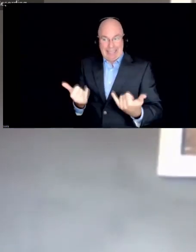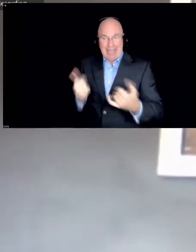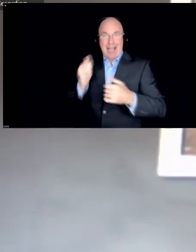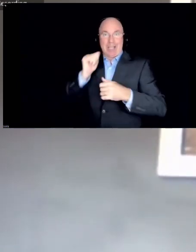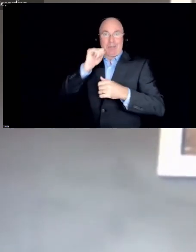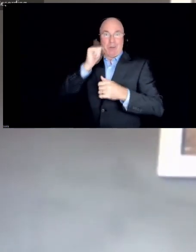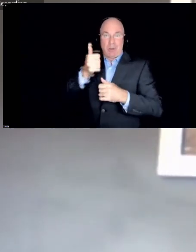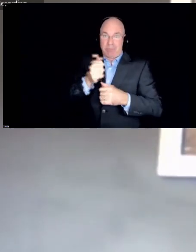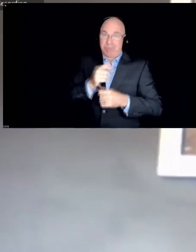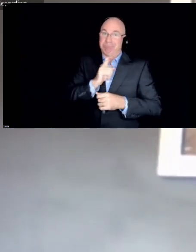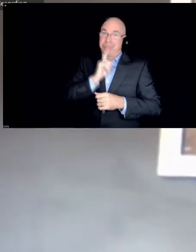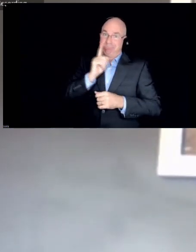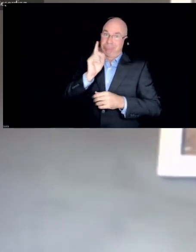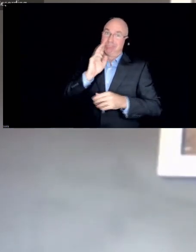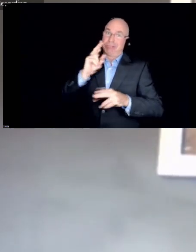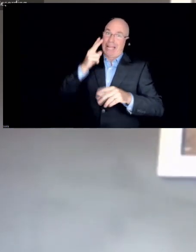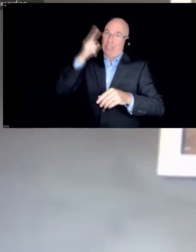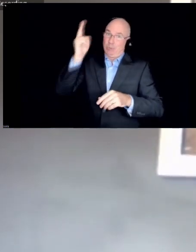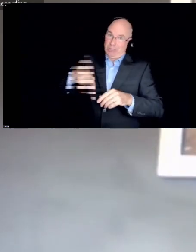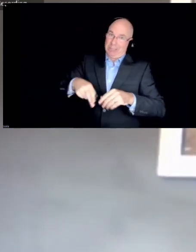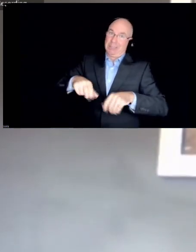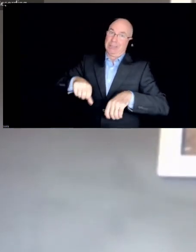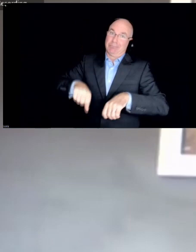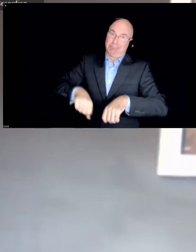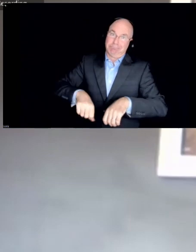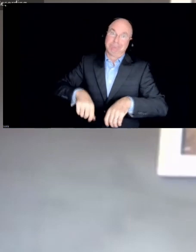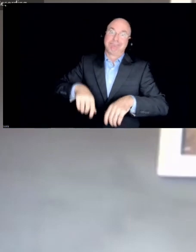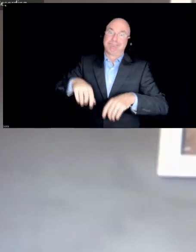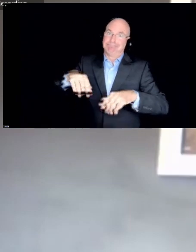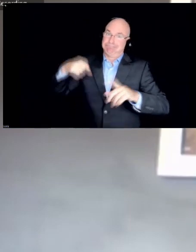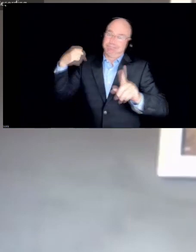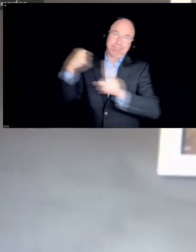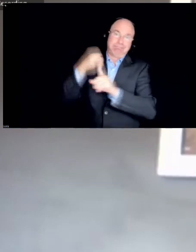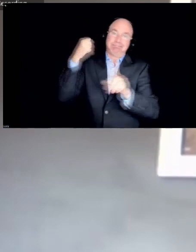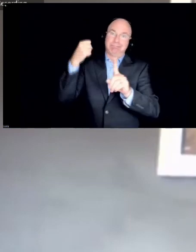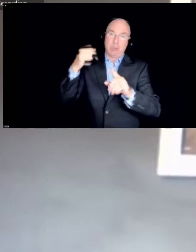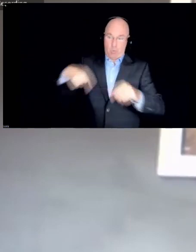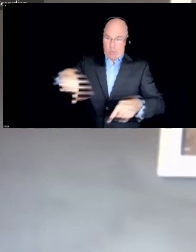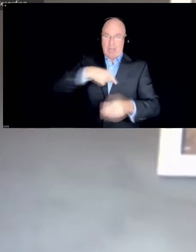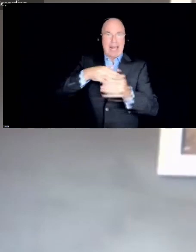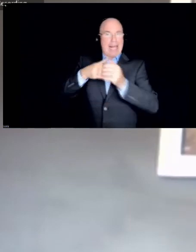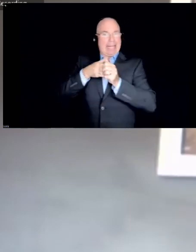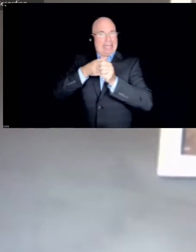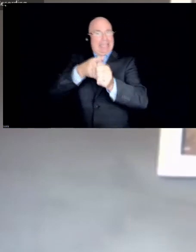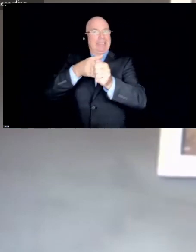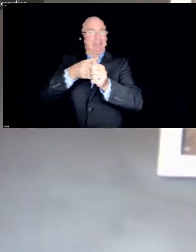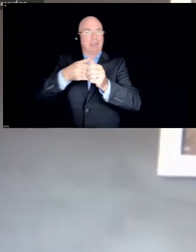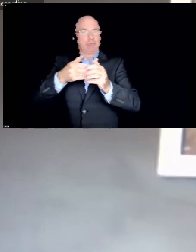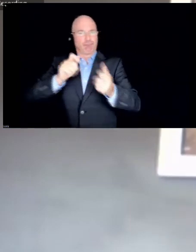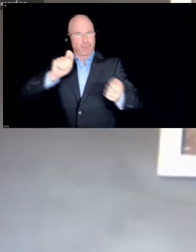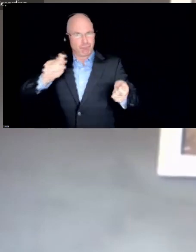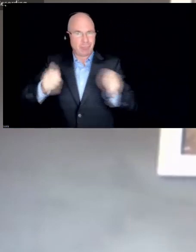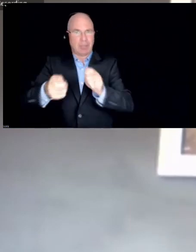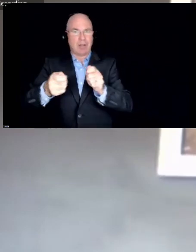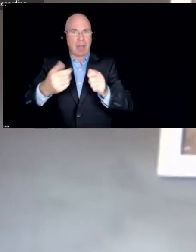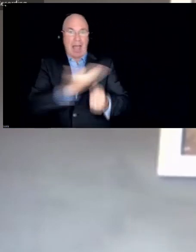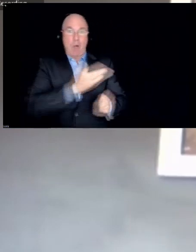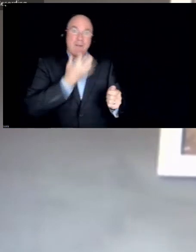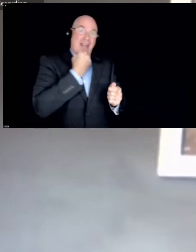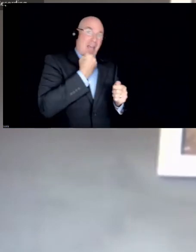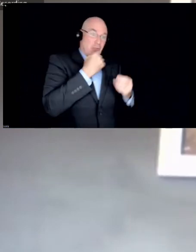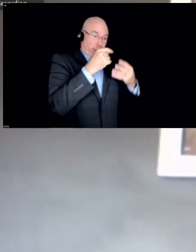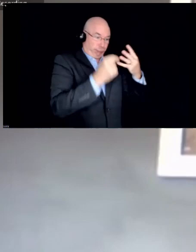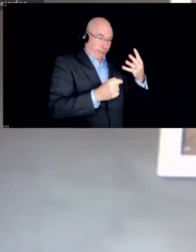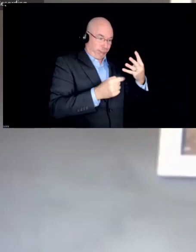indeed groundbreaking as we are leading change within our sector and really illustrating our values and putting them into